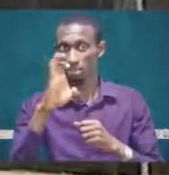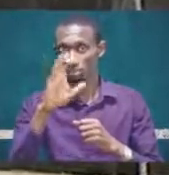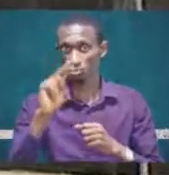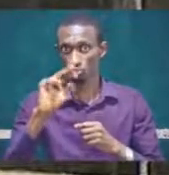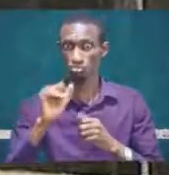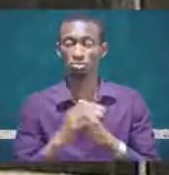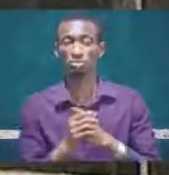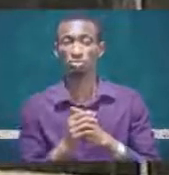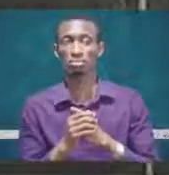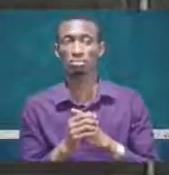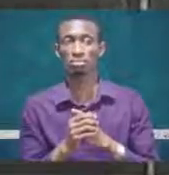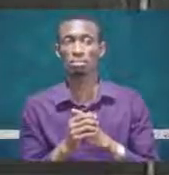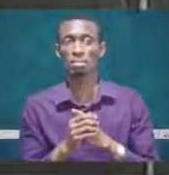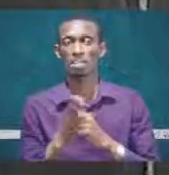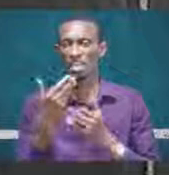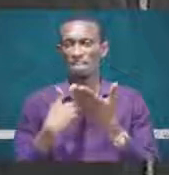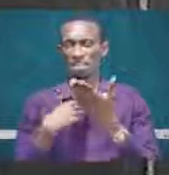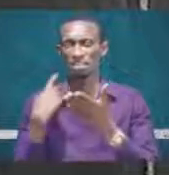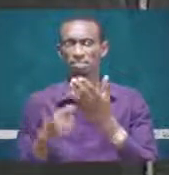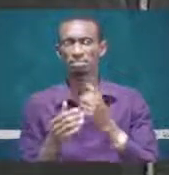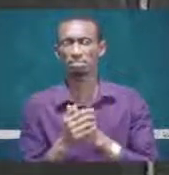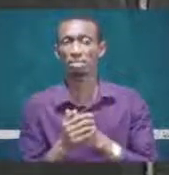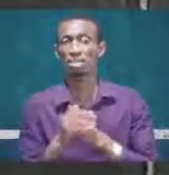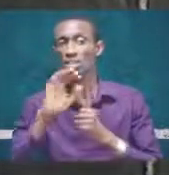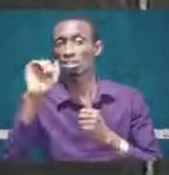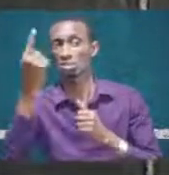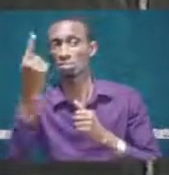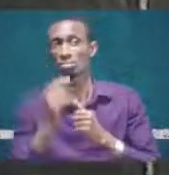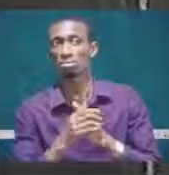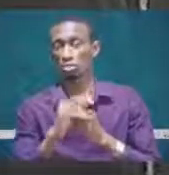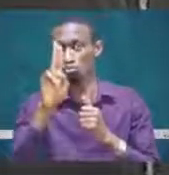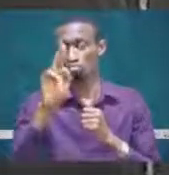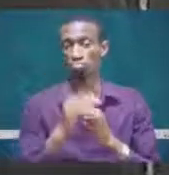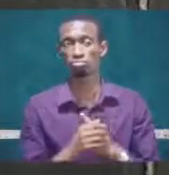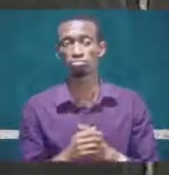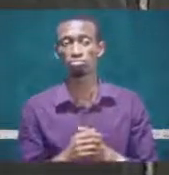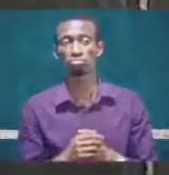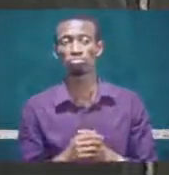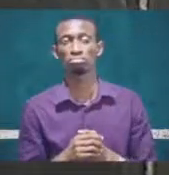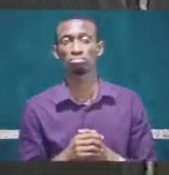proteins. So what do we have here? First letter, so we shall say U.